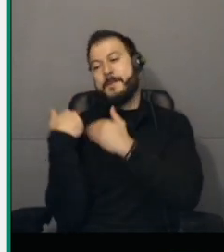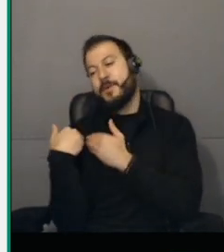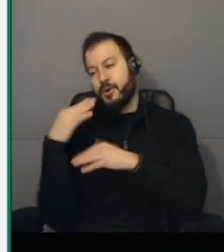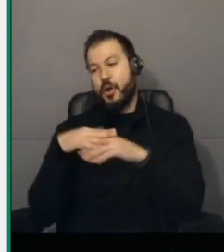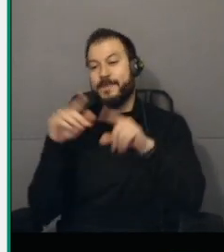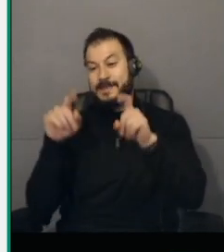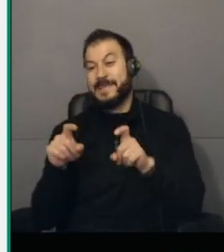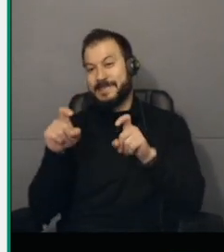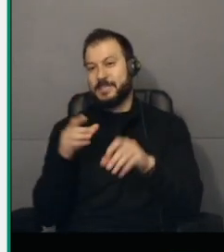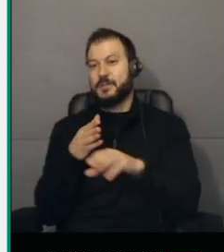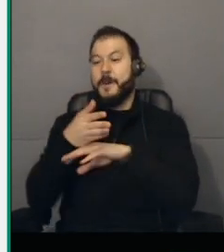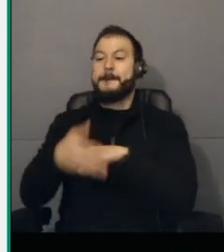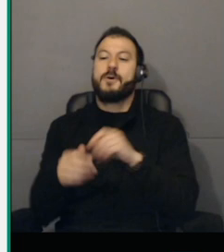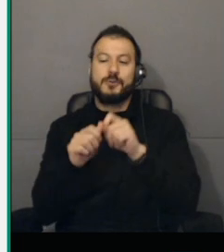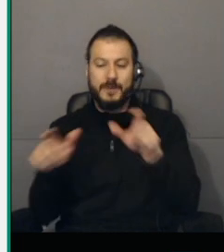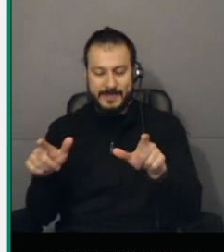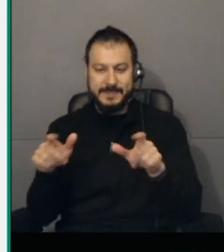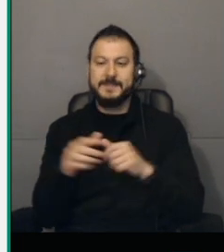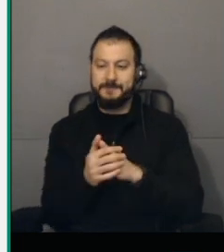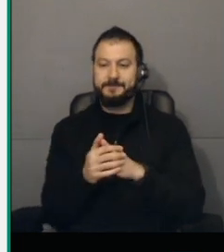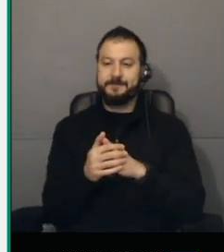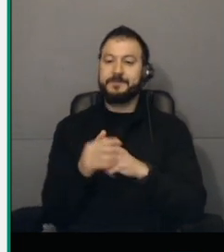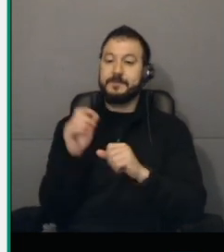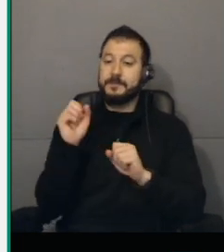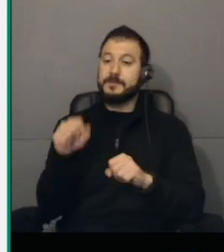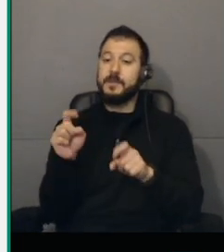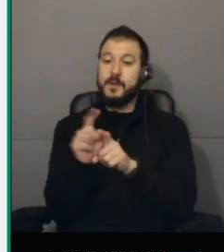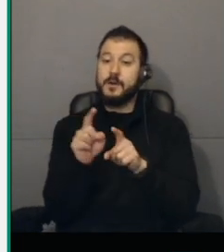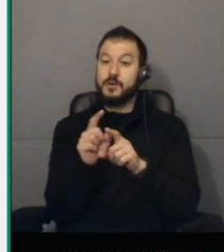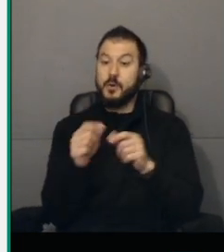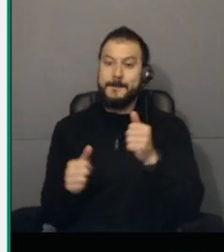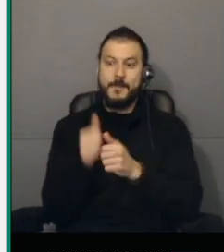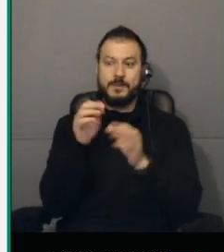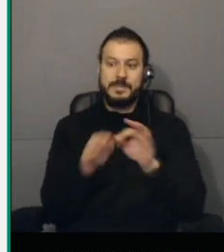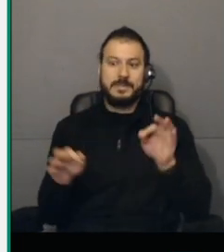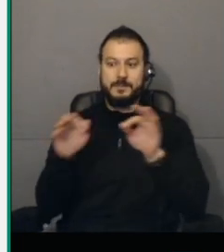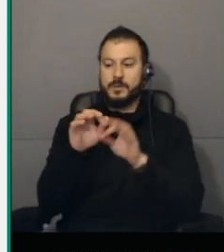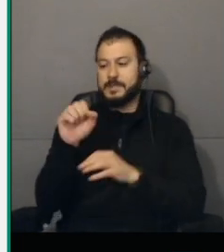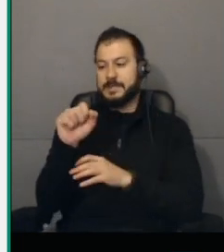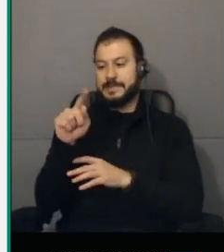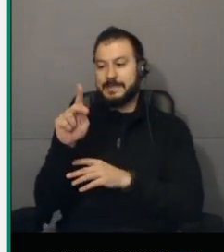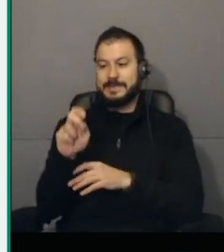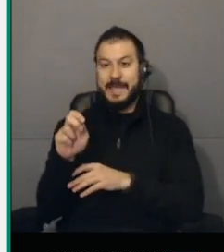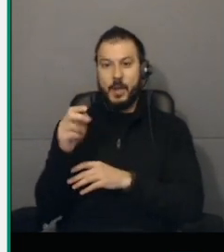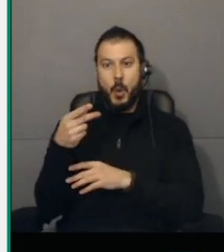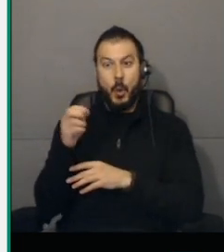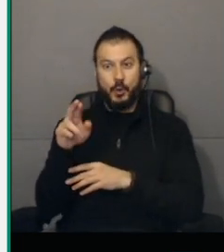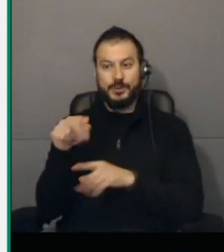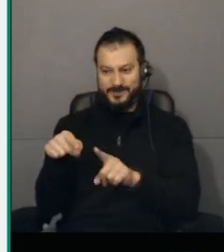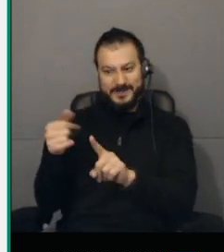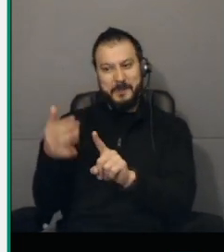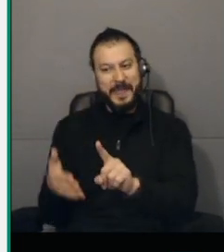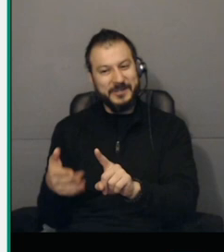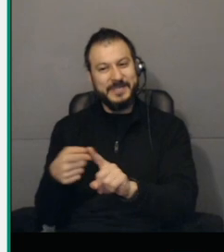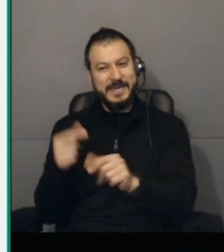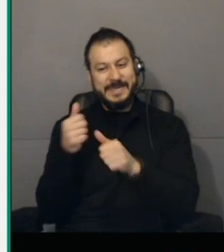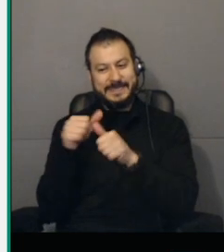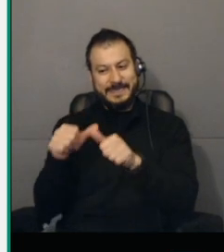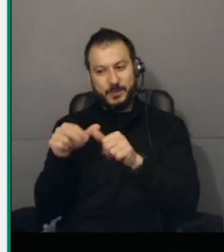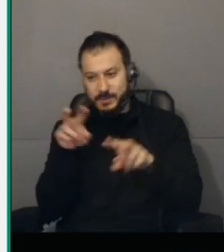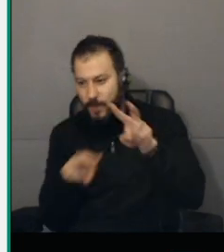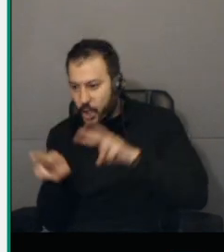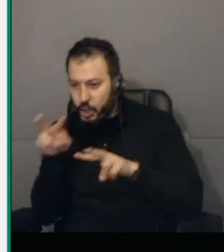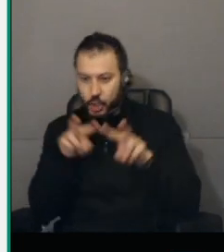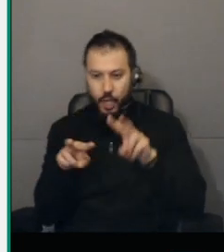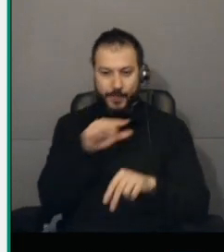testers post-release. We're also able to leverage the experience of our most important stakeholders, the players, to continuously monitor